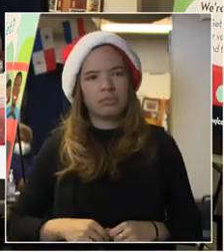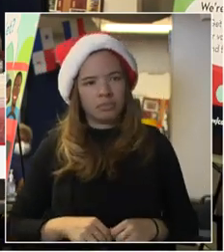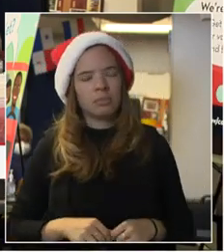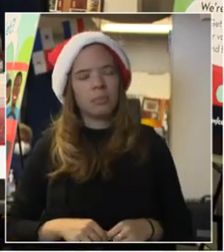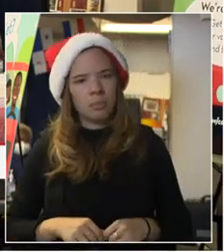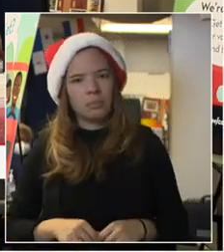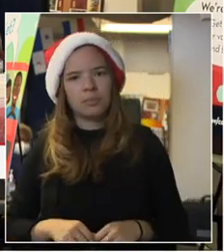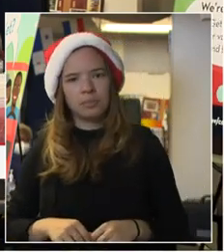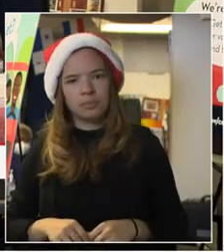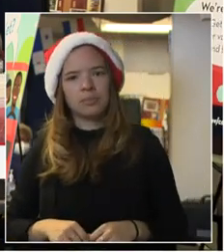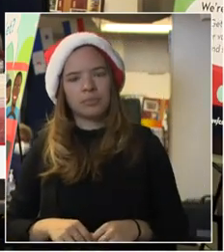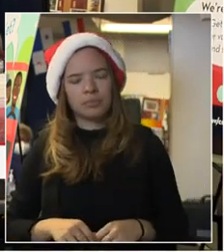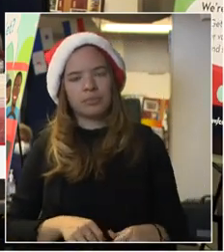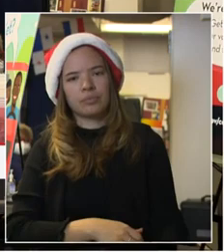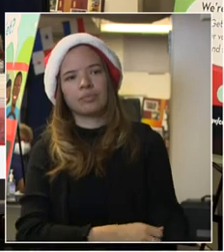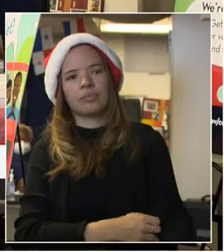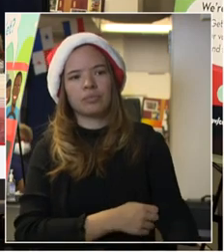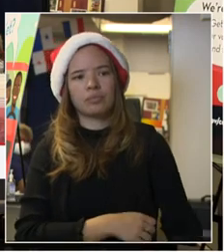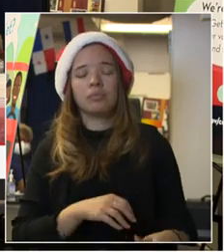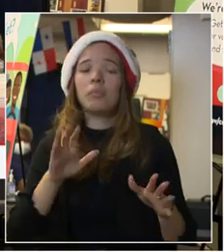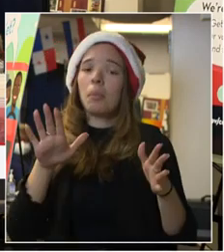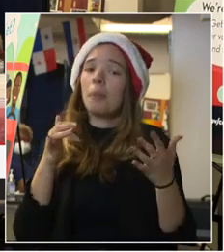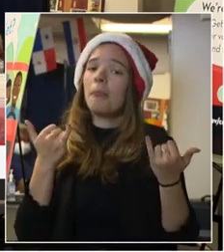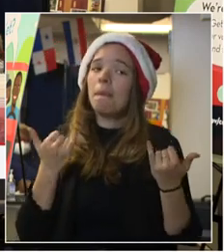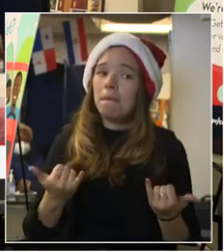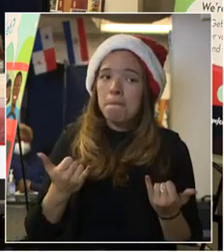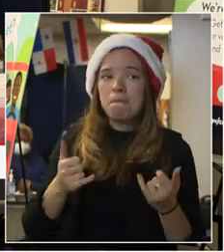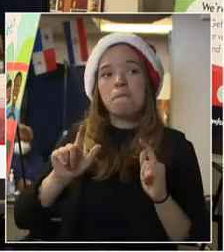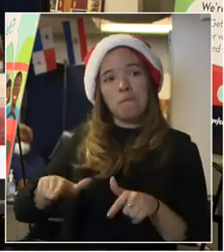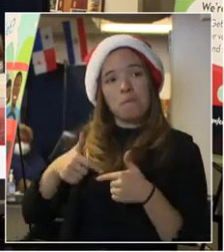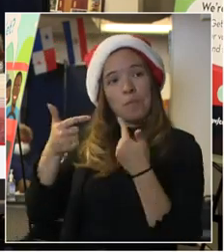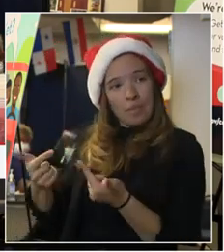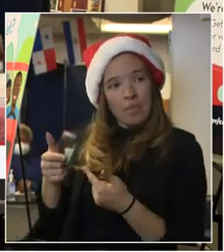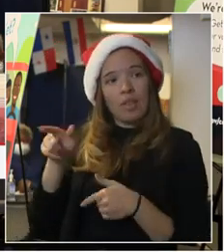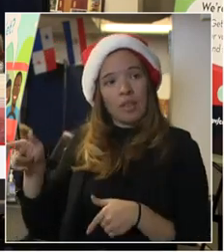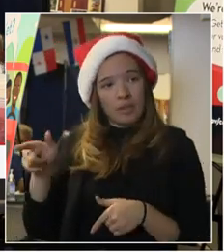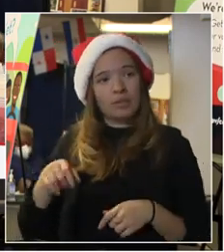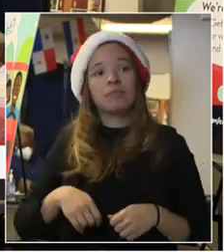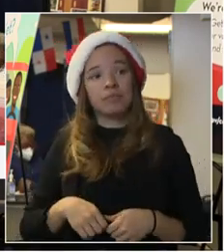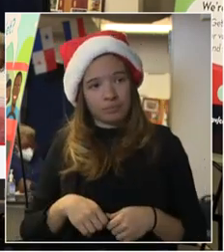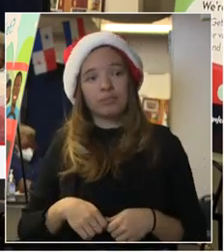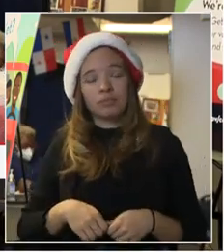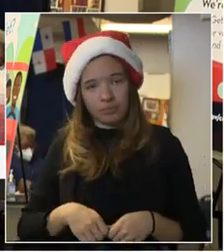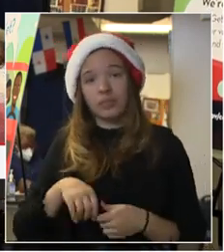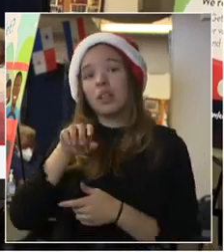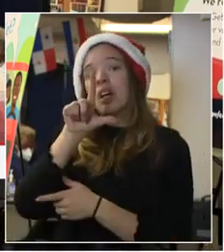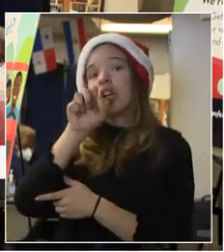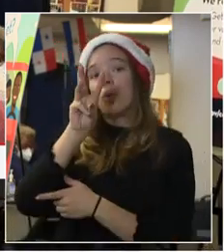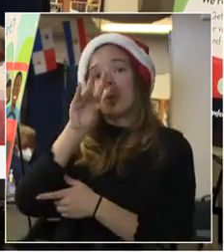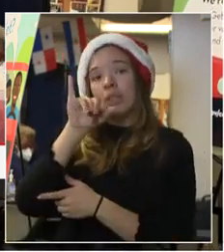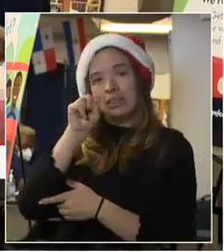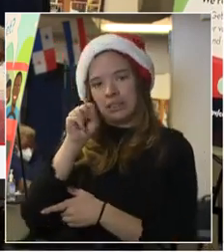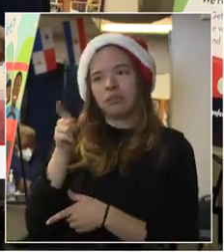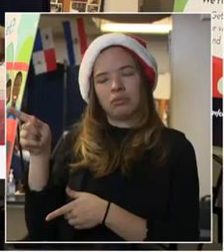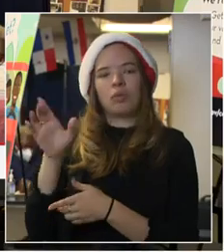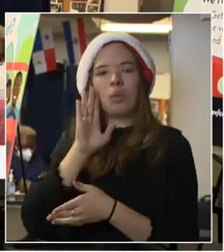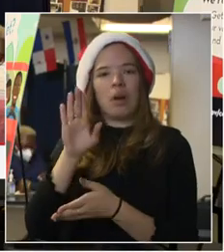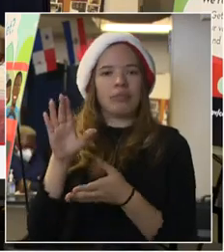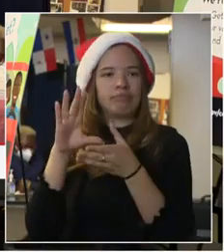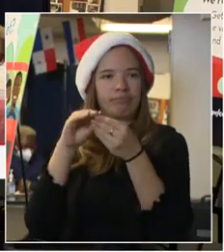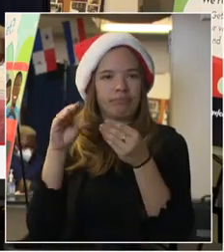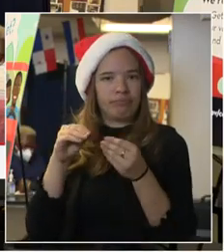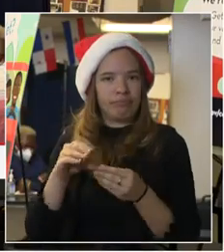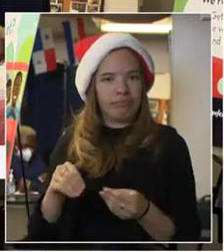program. So at this time, I will hand it over to Dr. Lewis to offer some comments